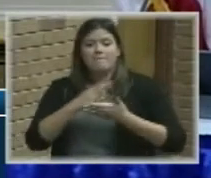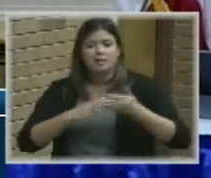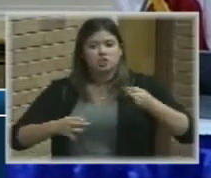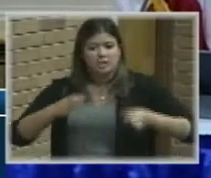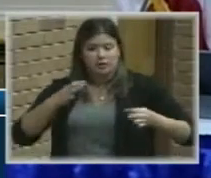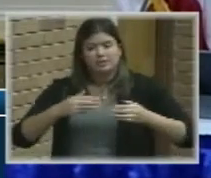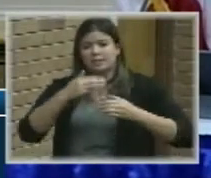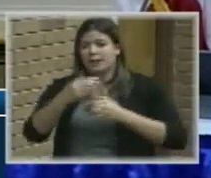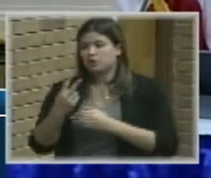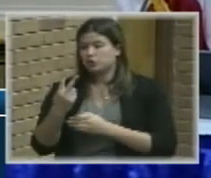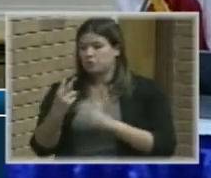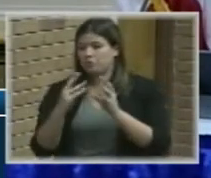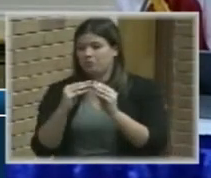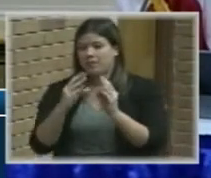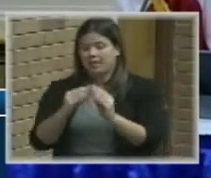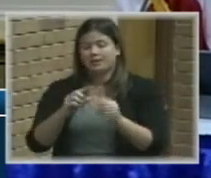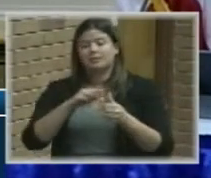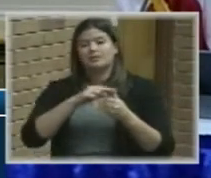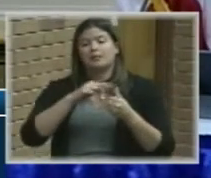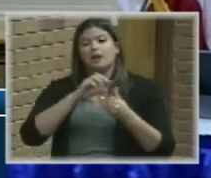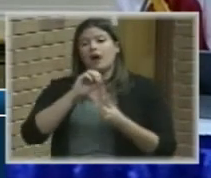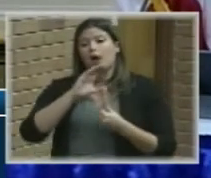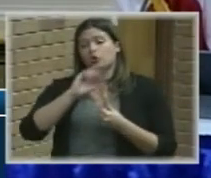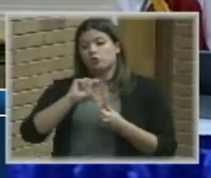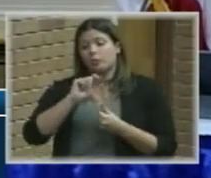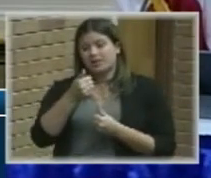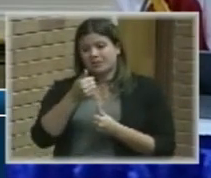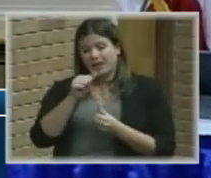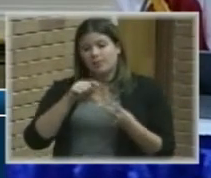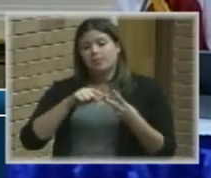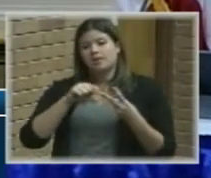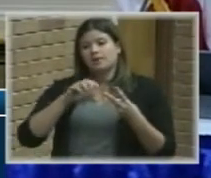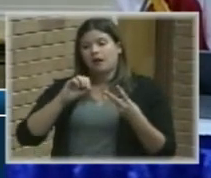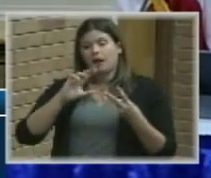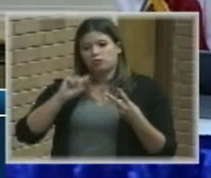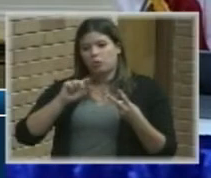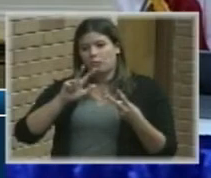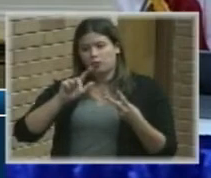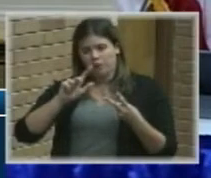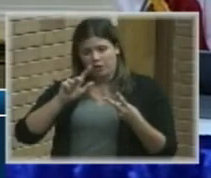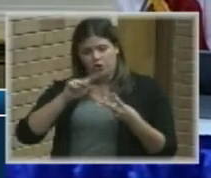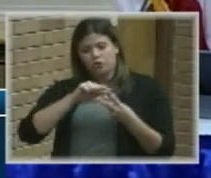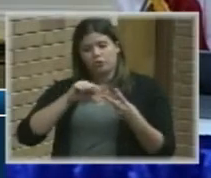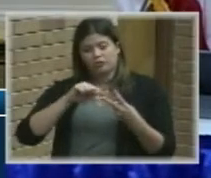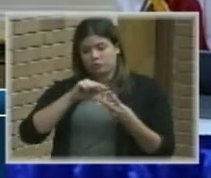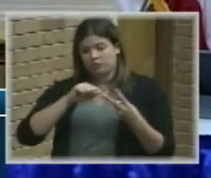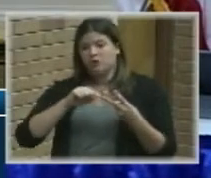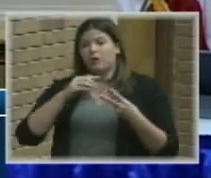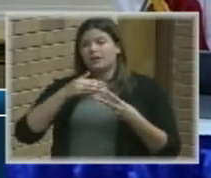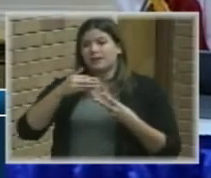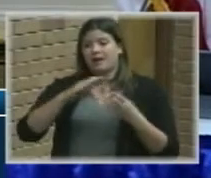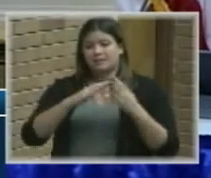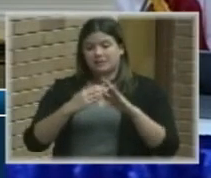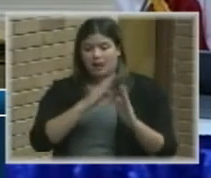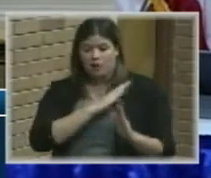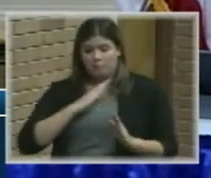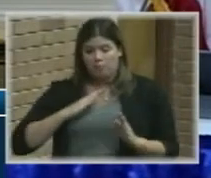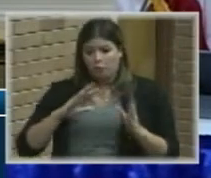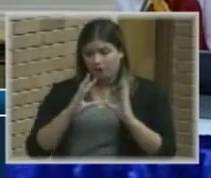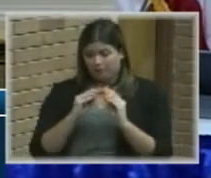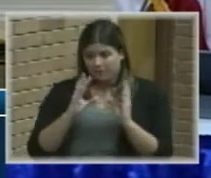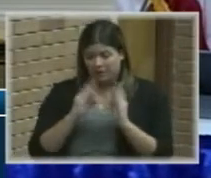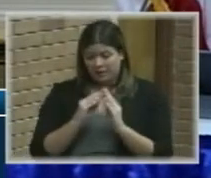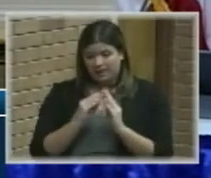meetings on October 10th and October 23rd. I would note that our next town board meeting and the